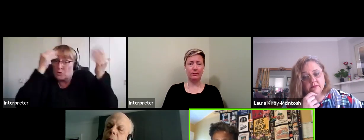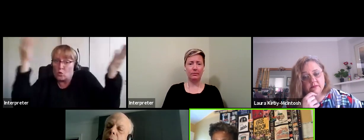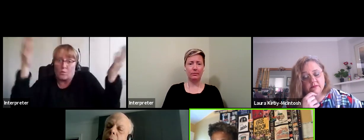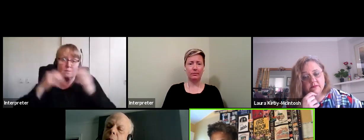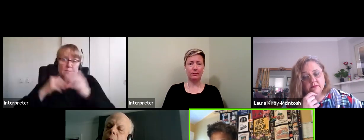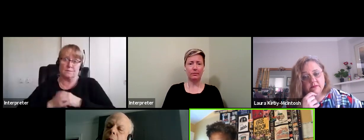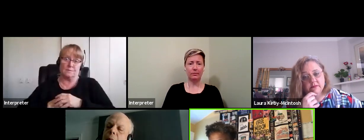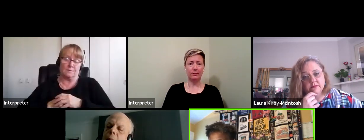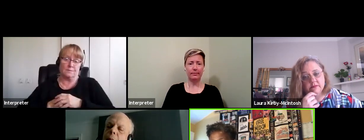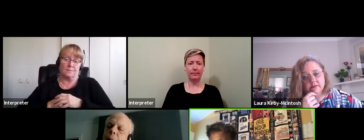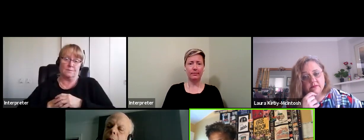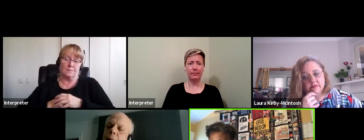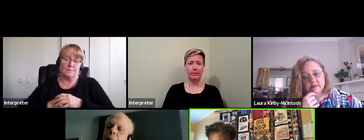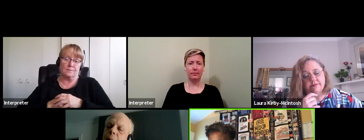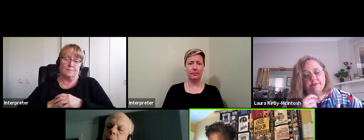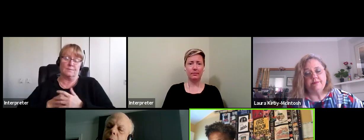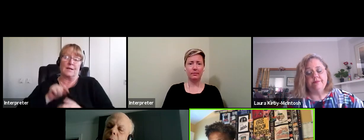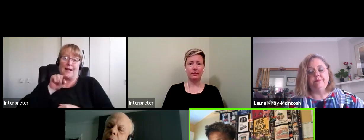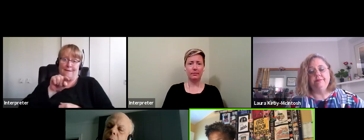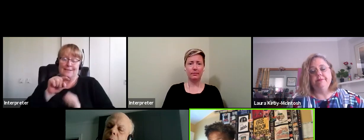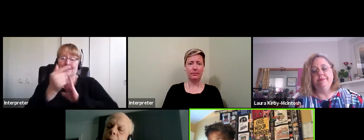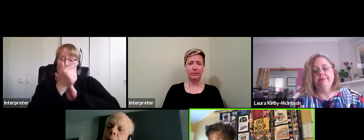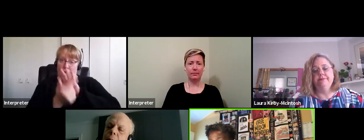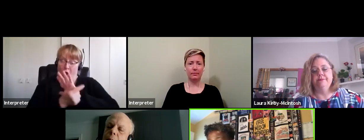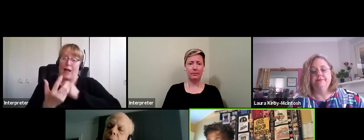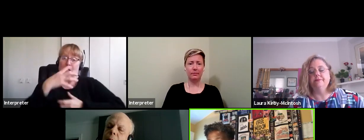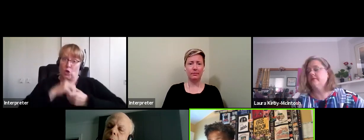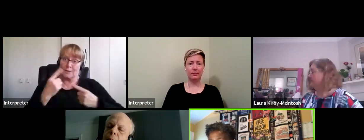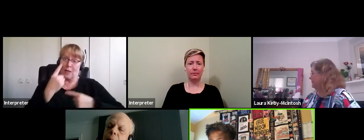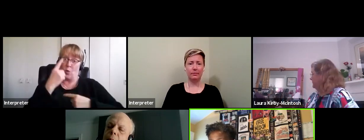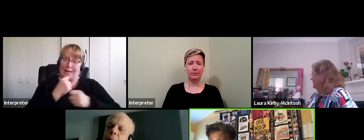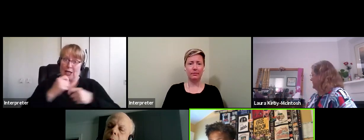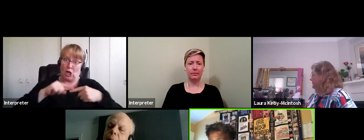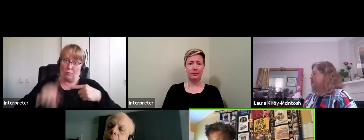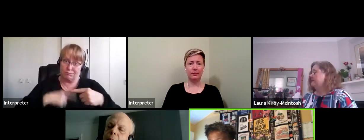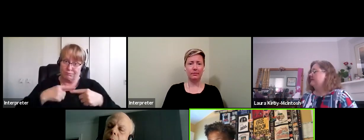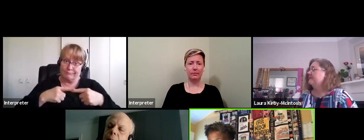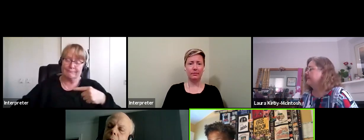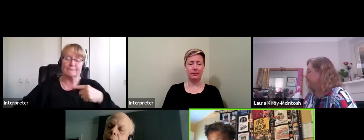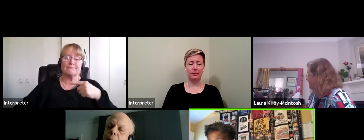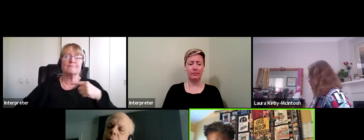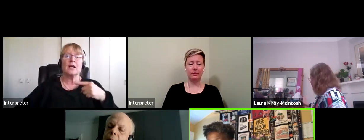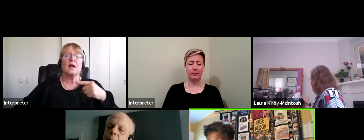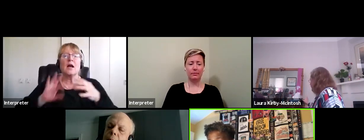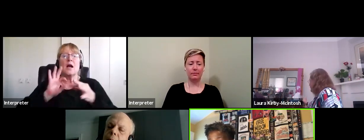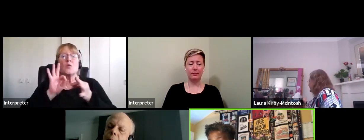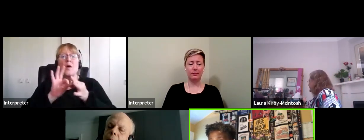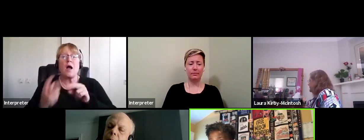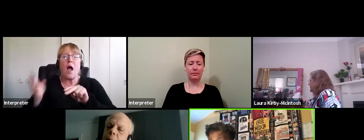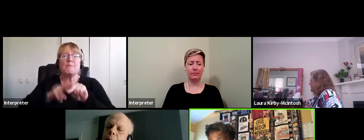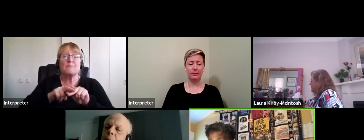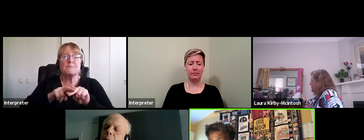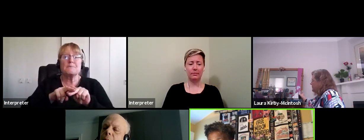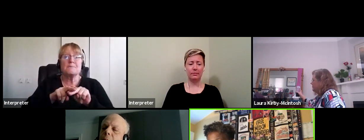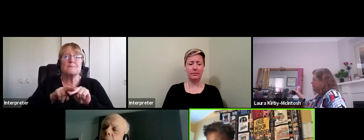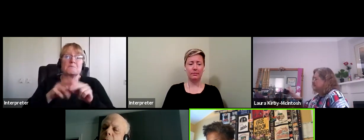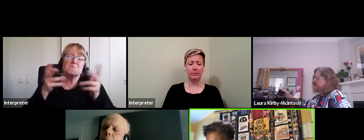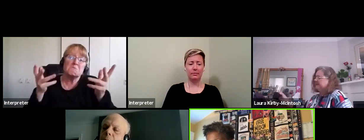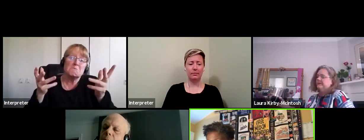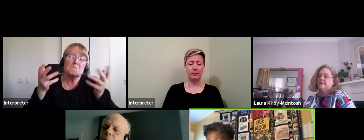year lag that's actually built into the legislation. Raising the rates, however, right now would